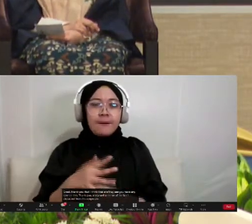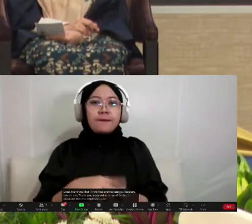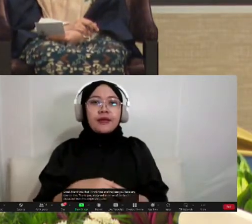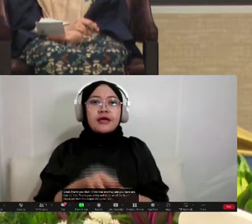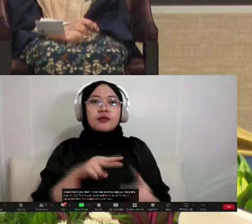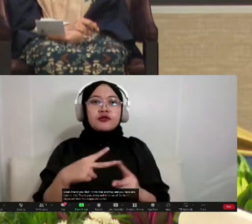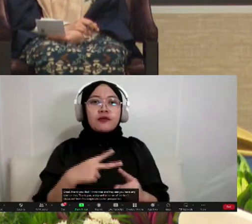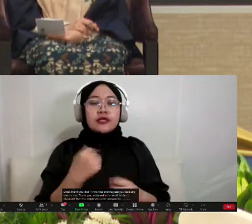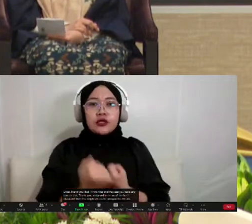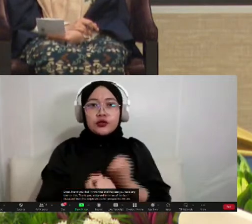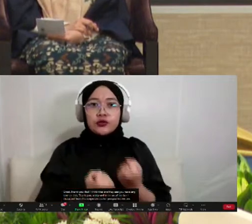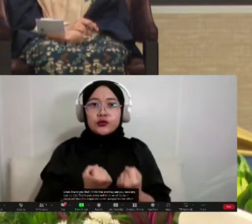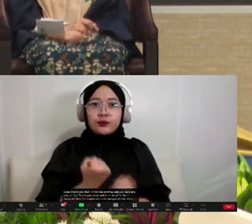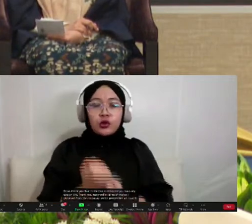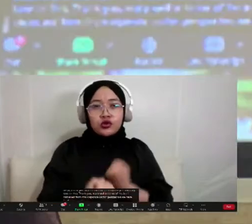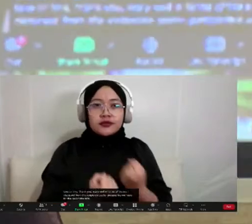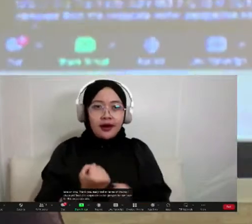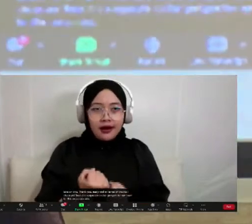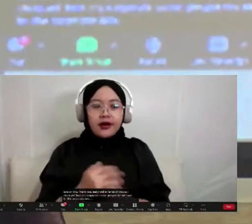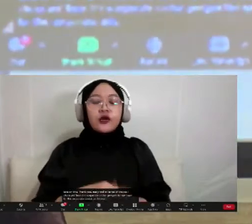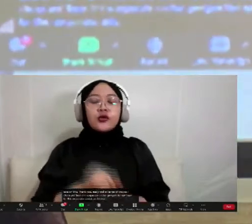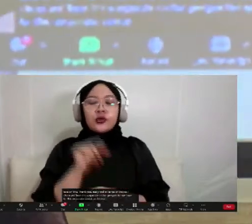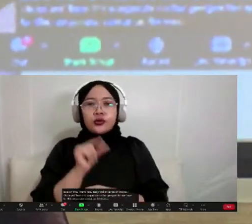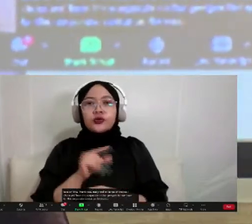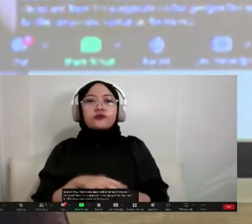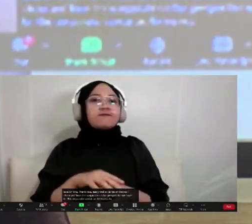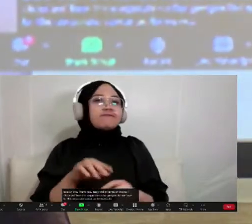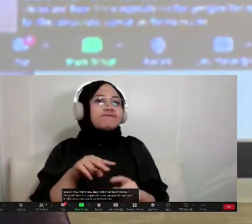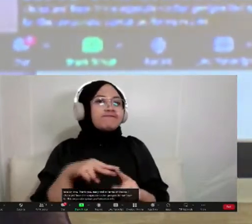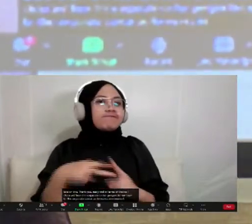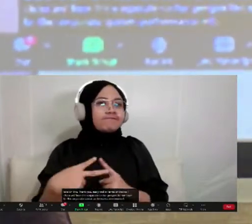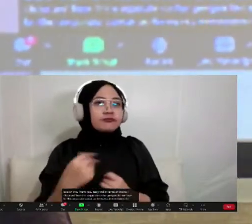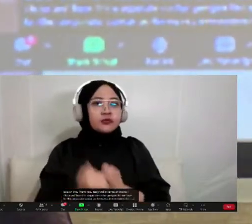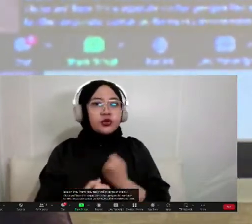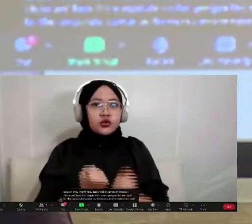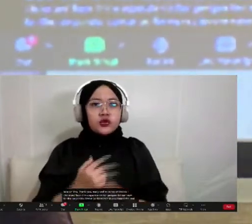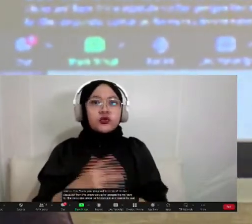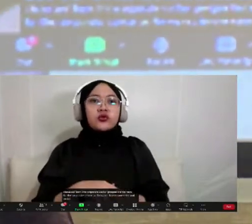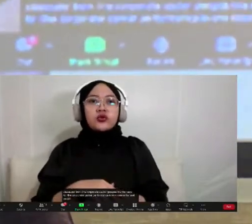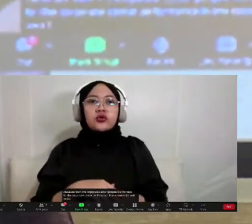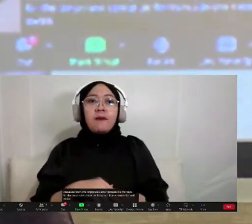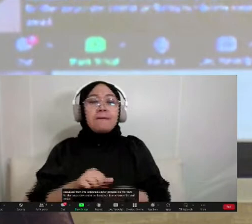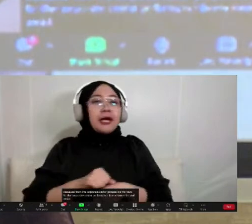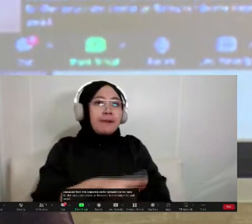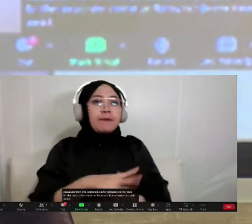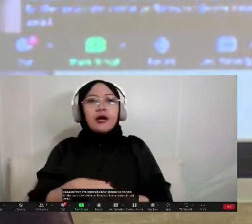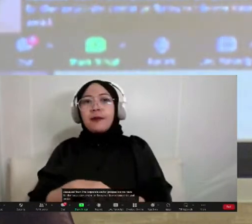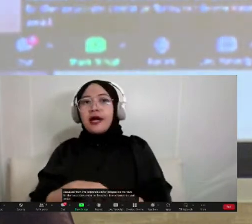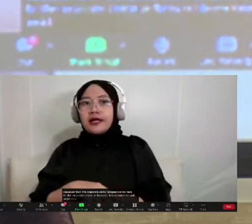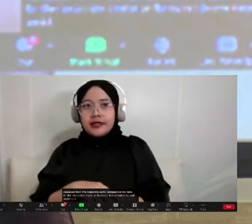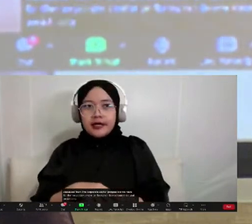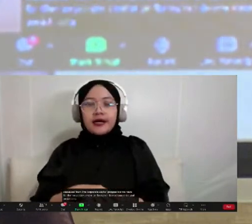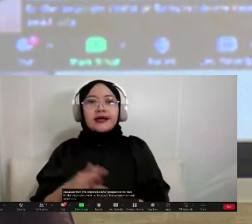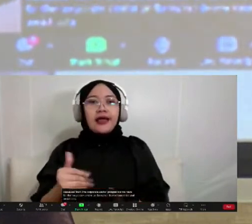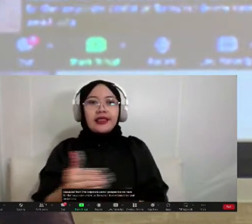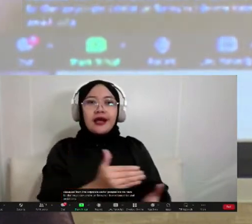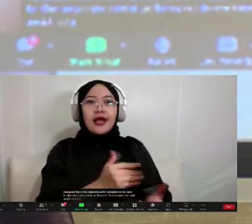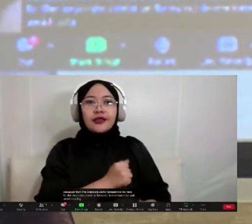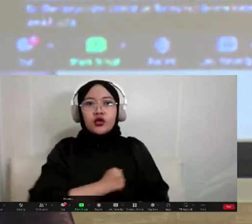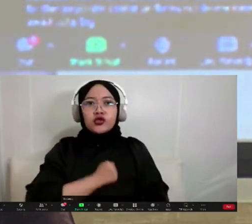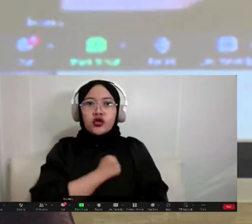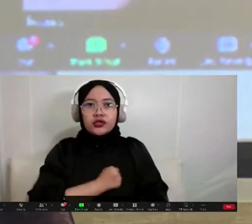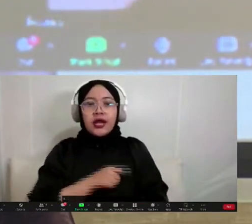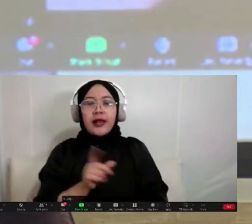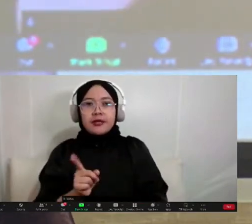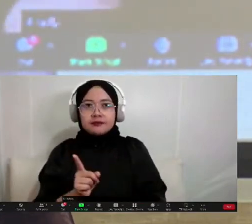perspective, for the corporate sector performance in environmental and social data, because it